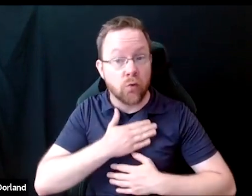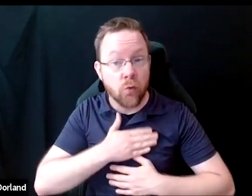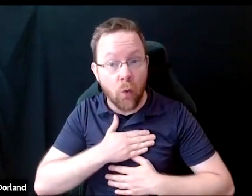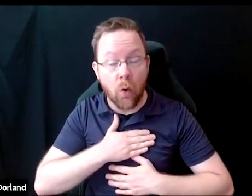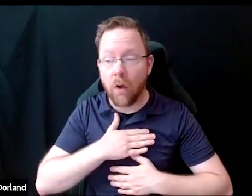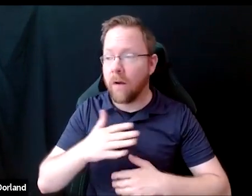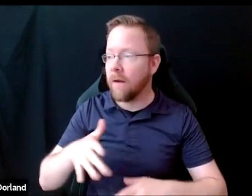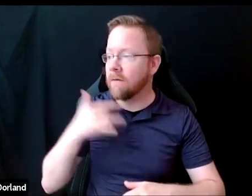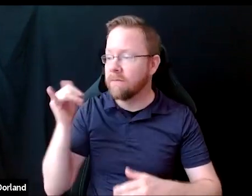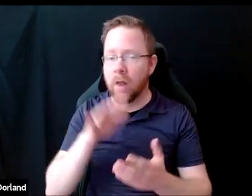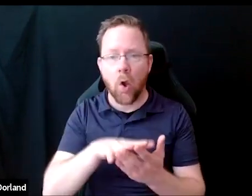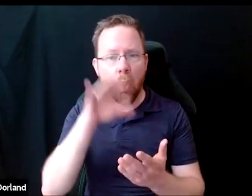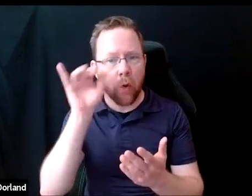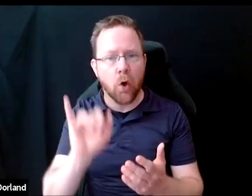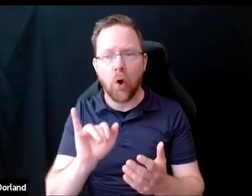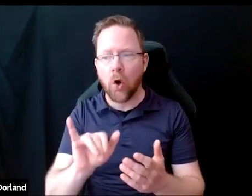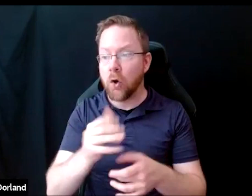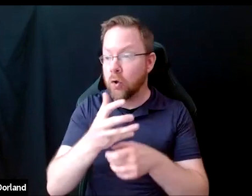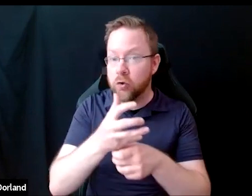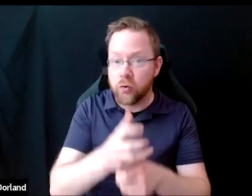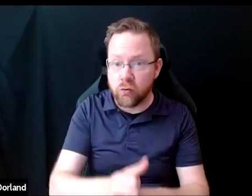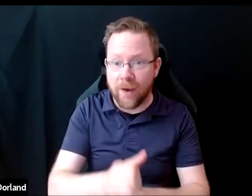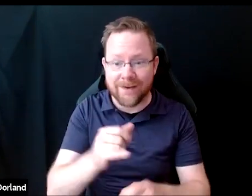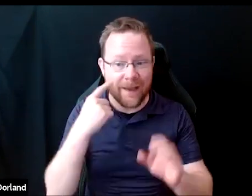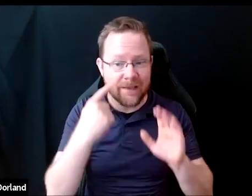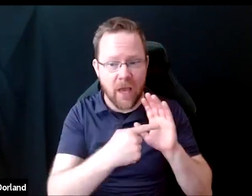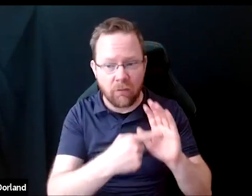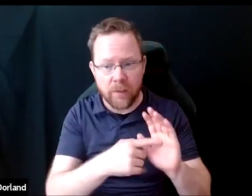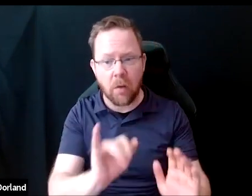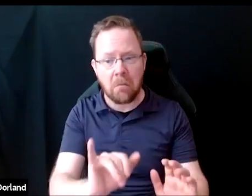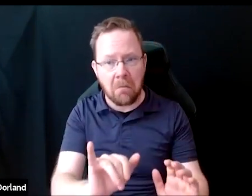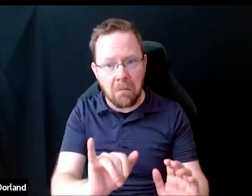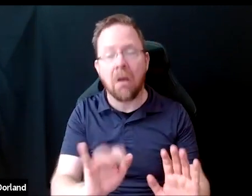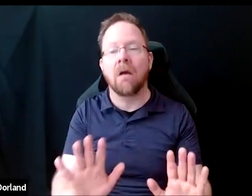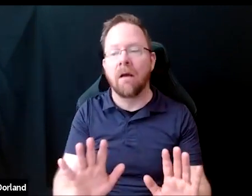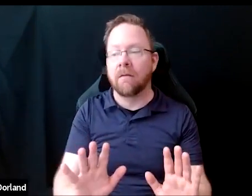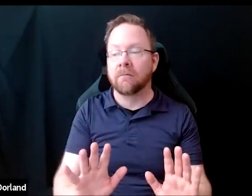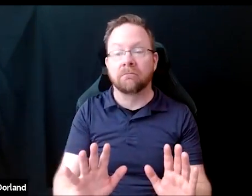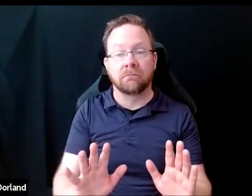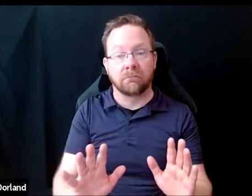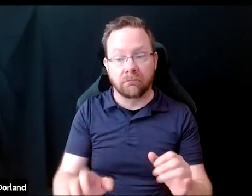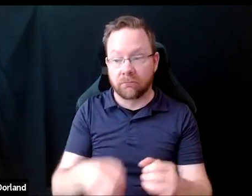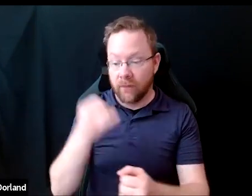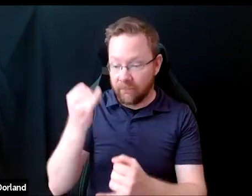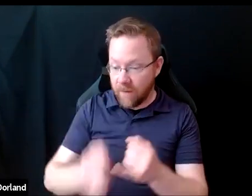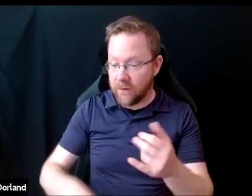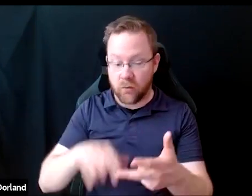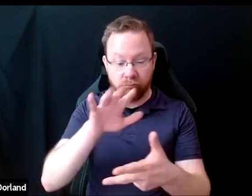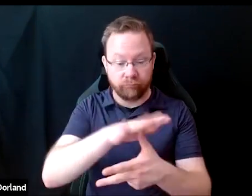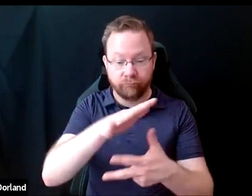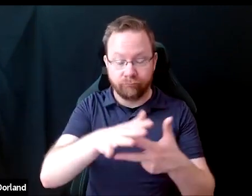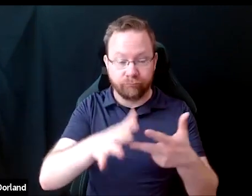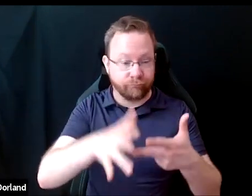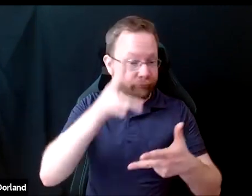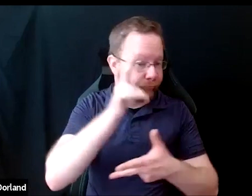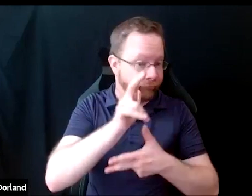like they learned from, trusted each of those sonifications. And then finally, after listening to all 3 sonifications,